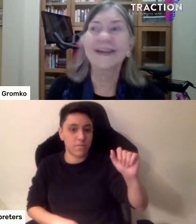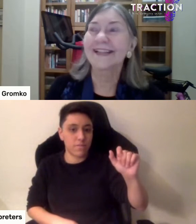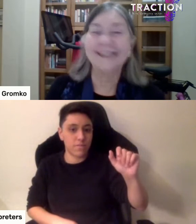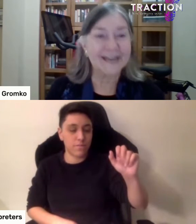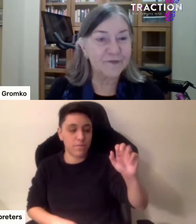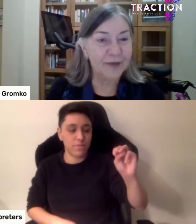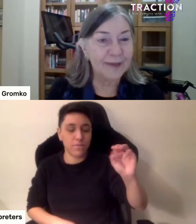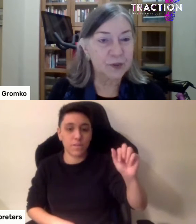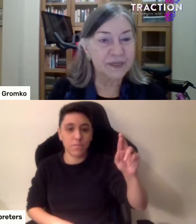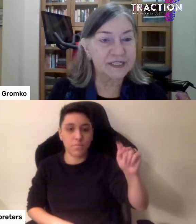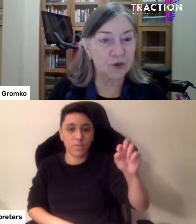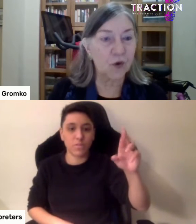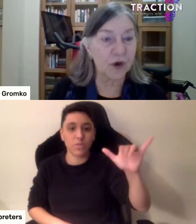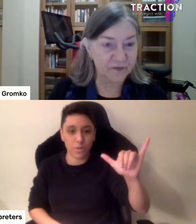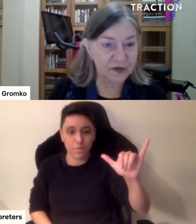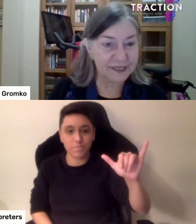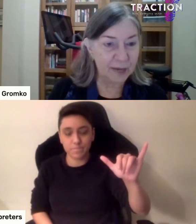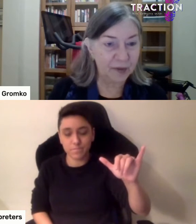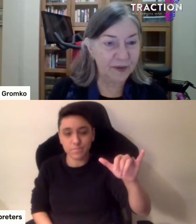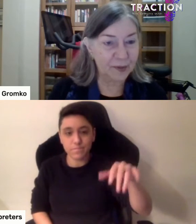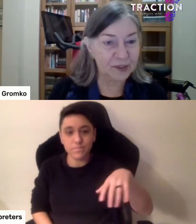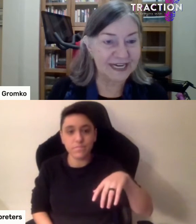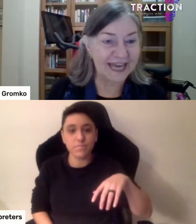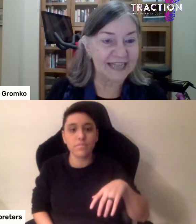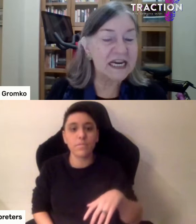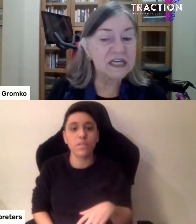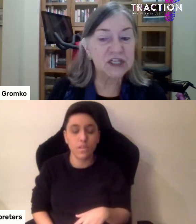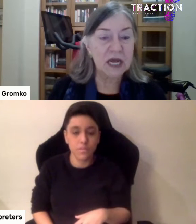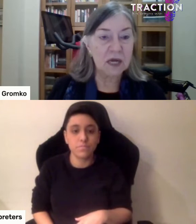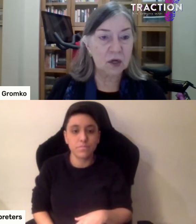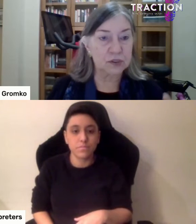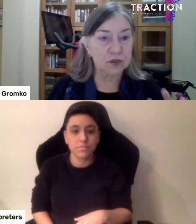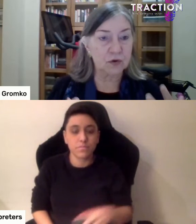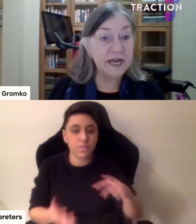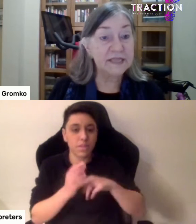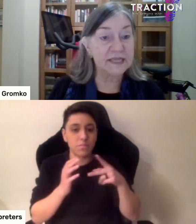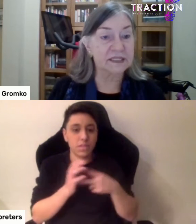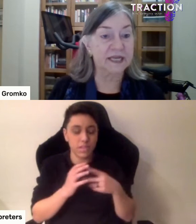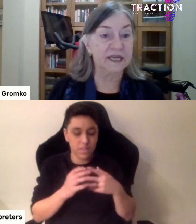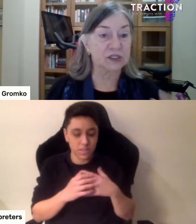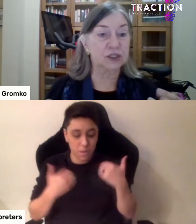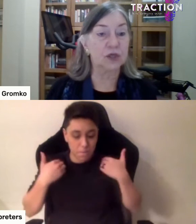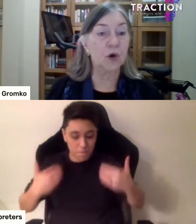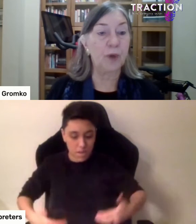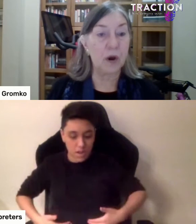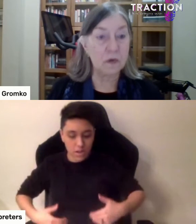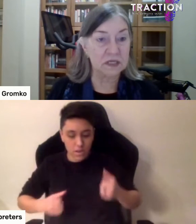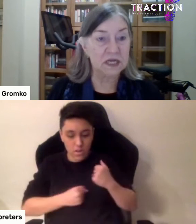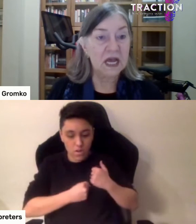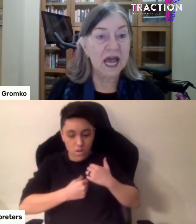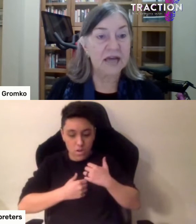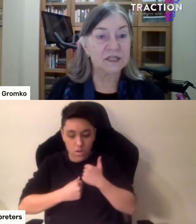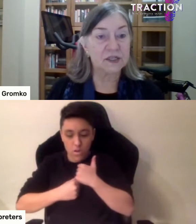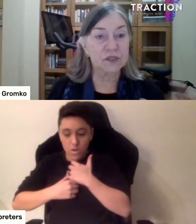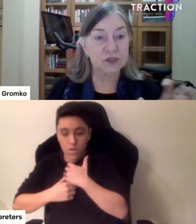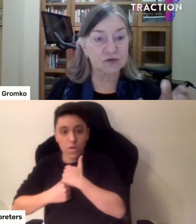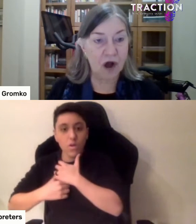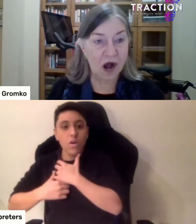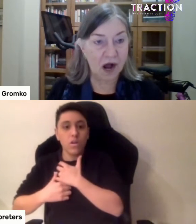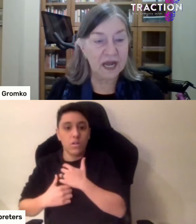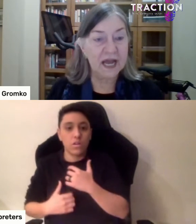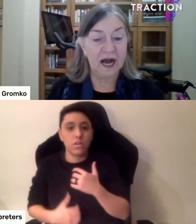an inflammatory storm, for example, that a person gets, and it just goes crazy. It's like it's so potent and